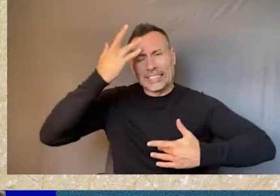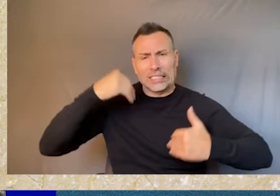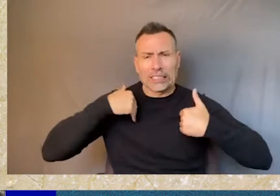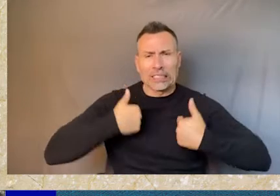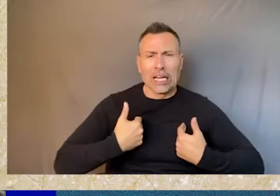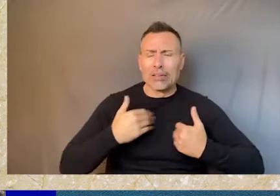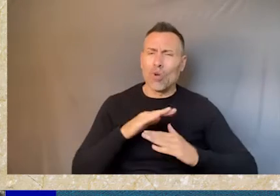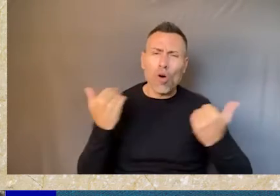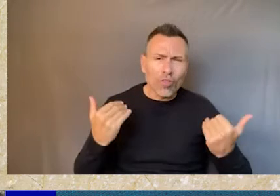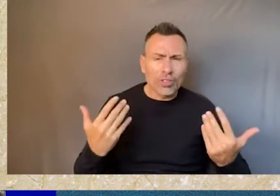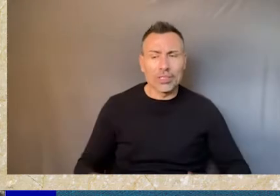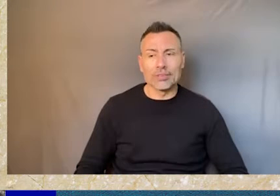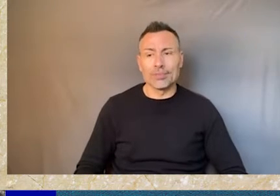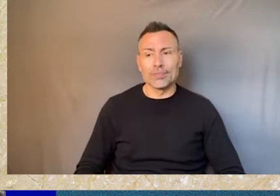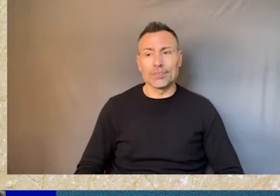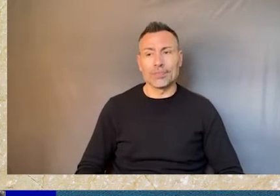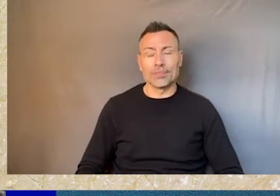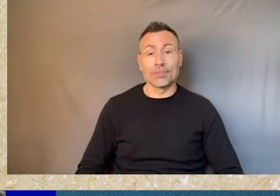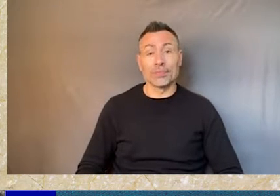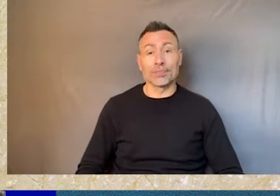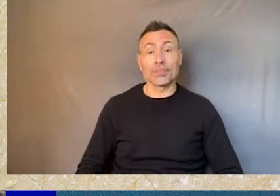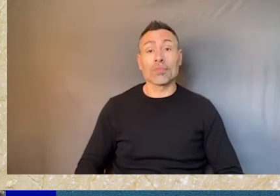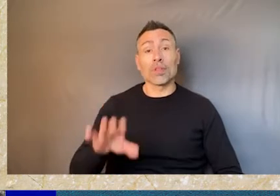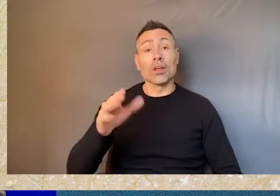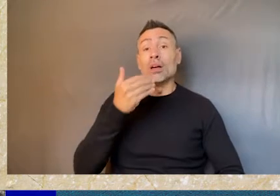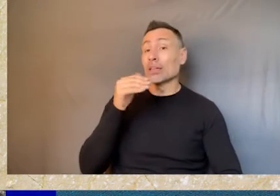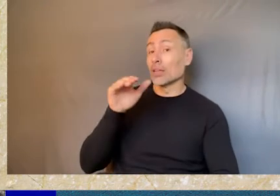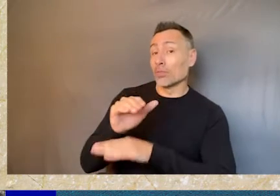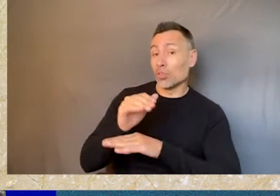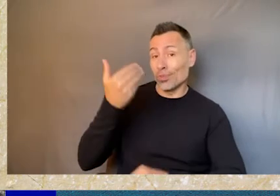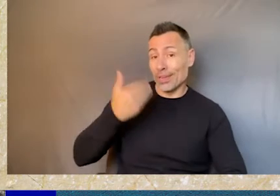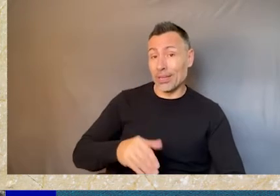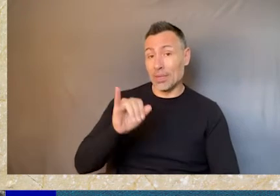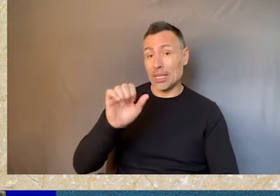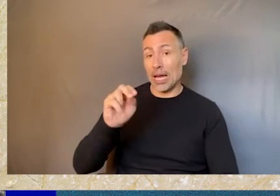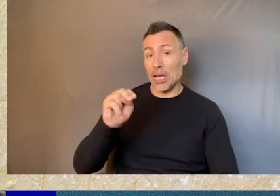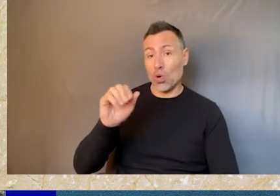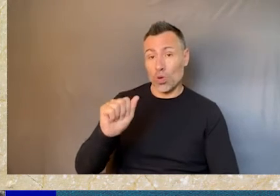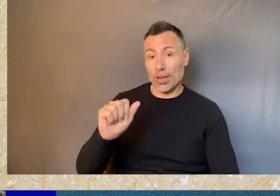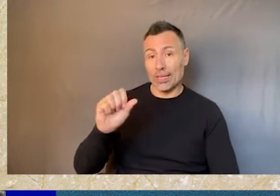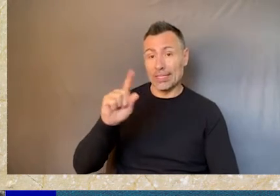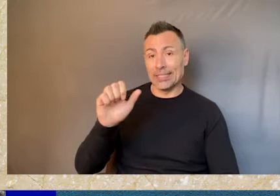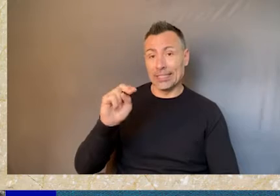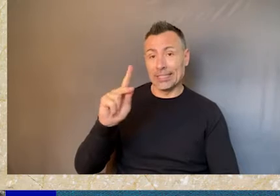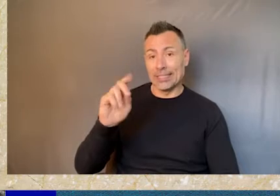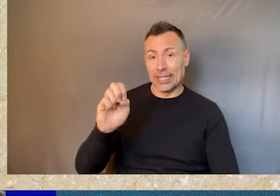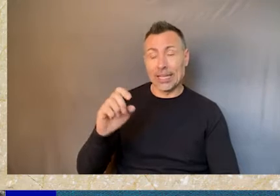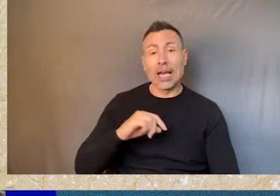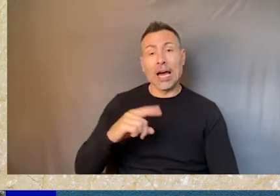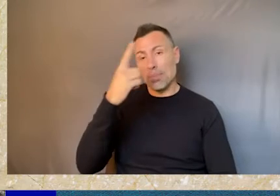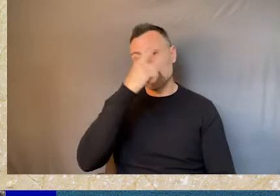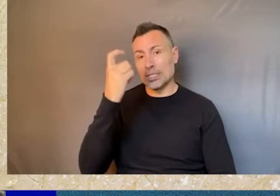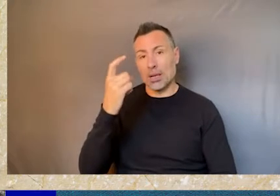Good afternoon, everybody. My name is Iona Zanke, and I am a summer legal intern for